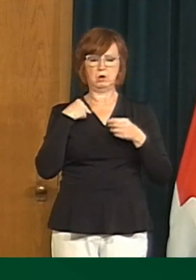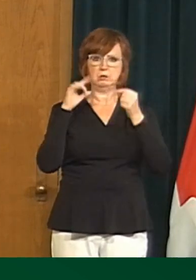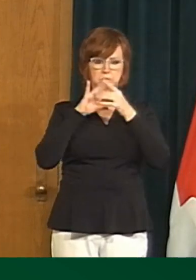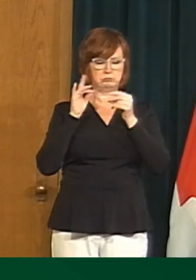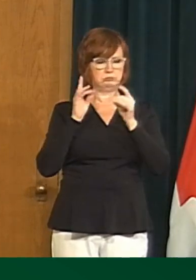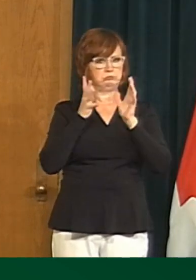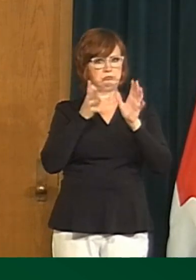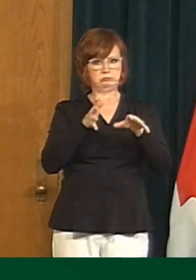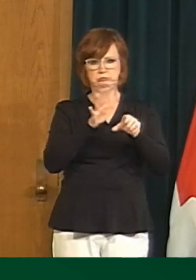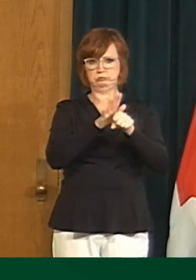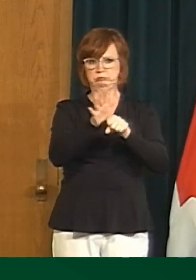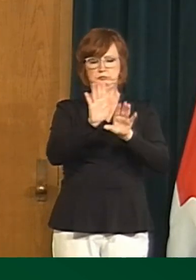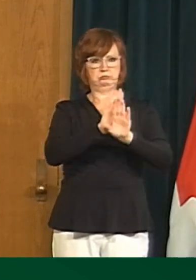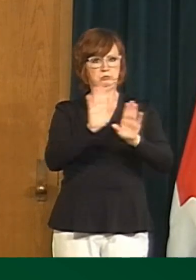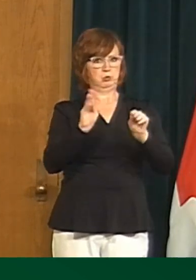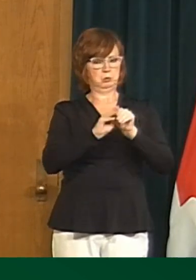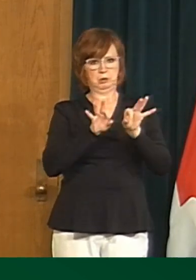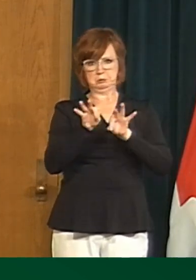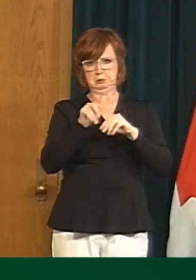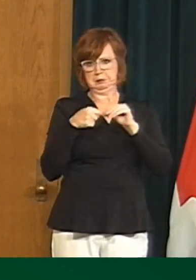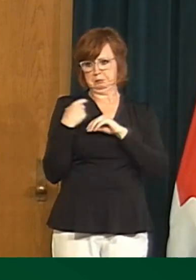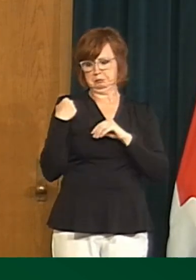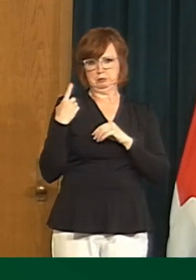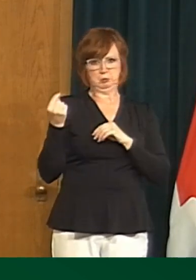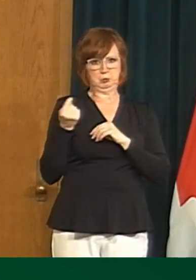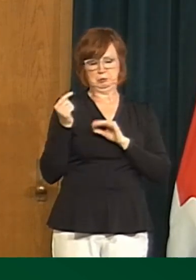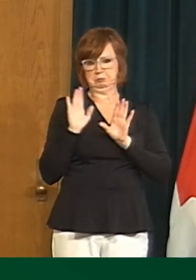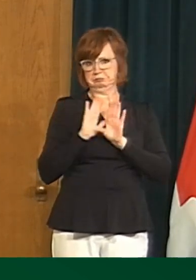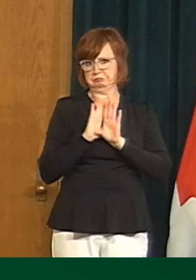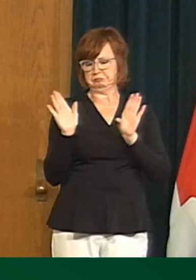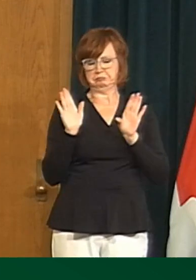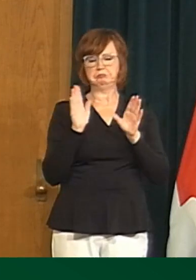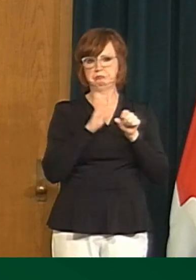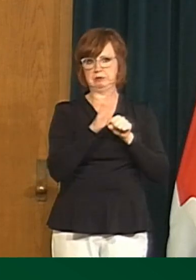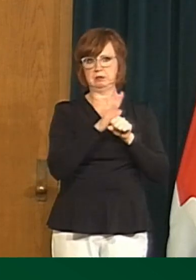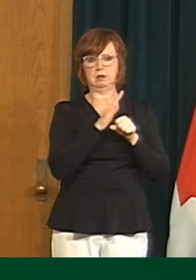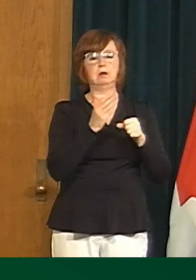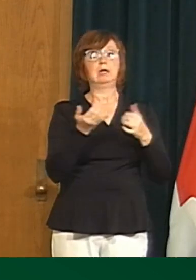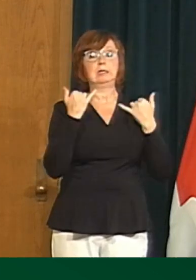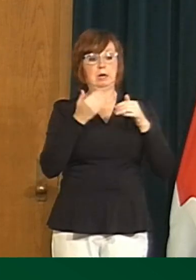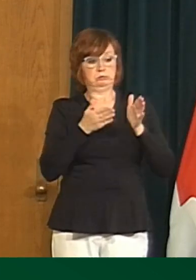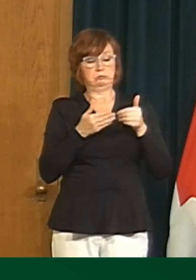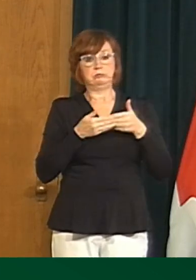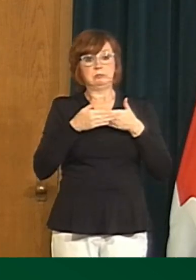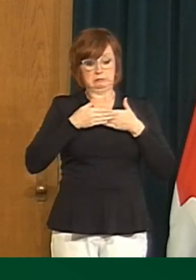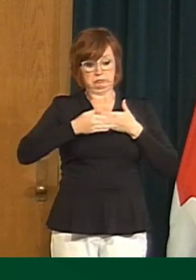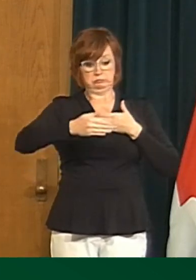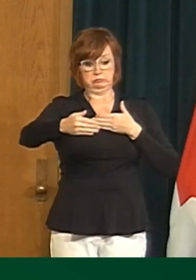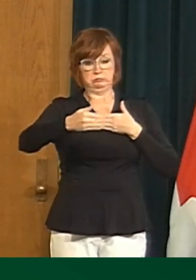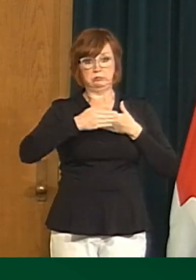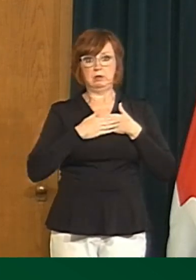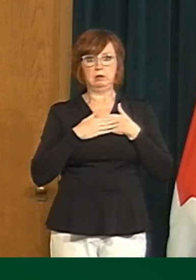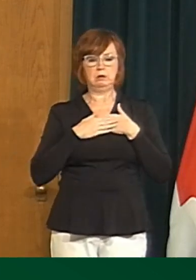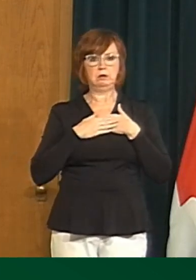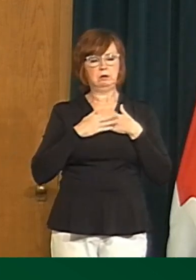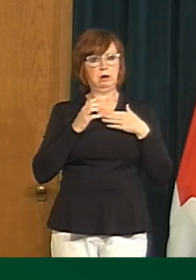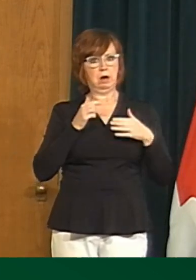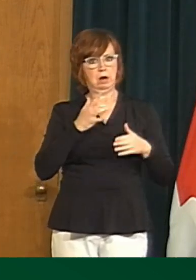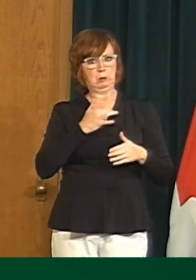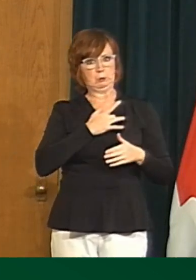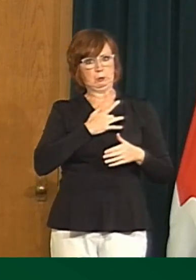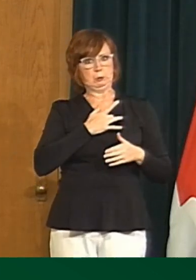those to stand for themselves. But I do have concerns about any large gathering, regardless of the cause.